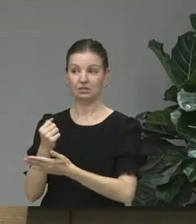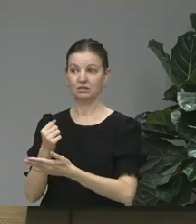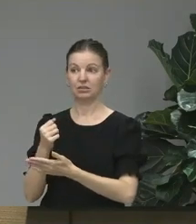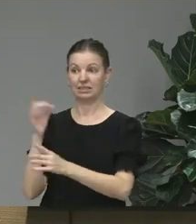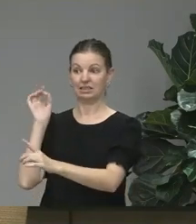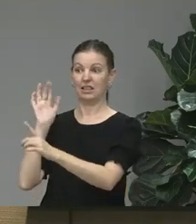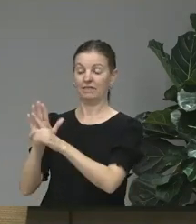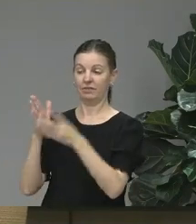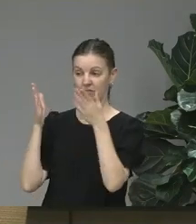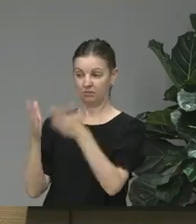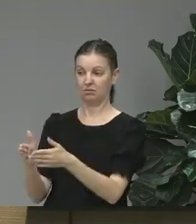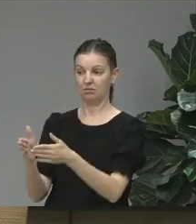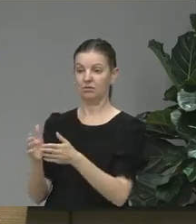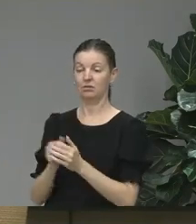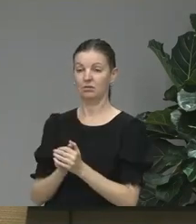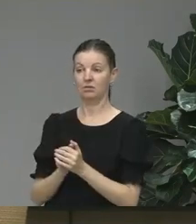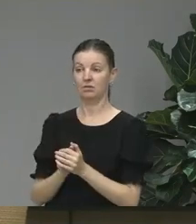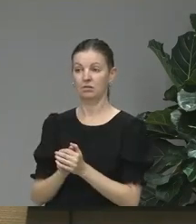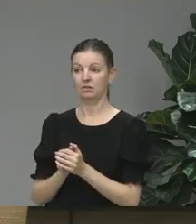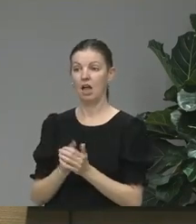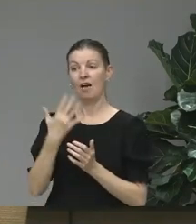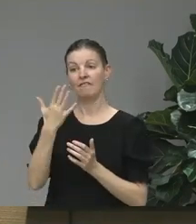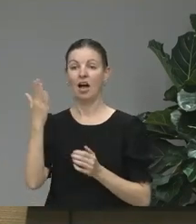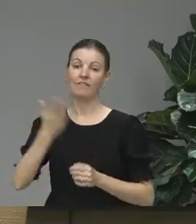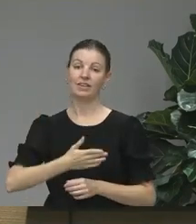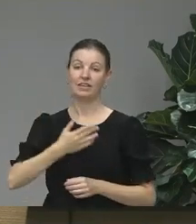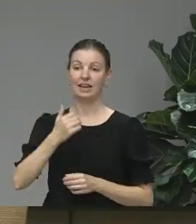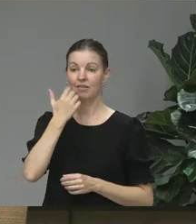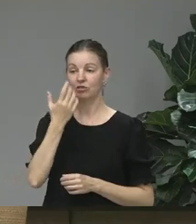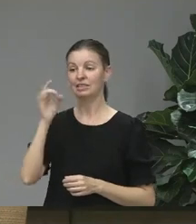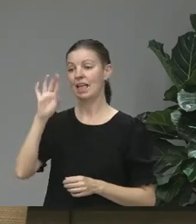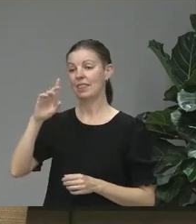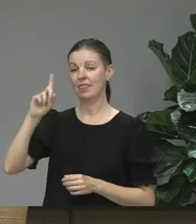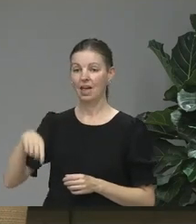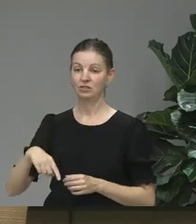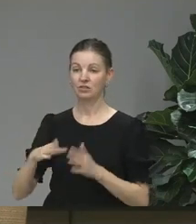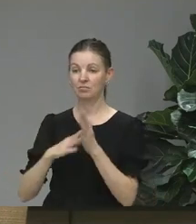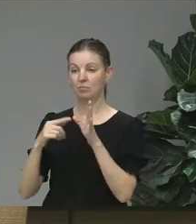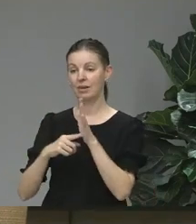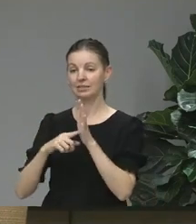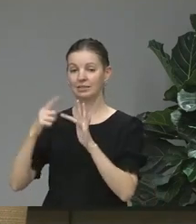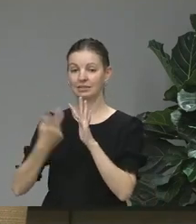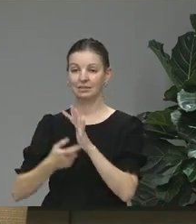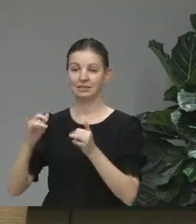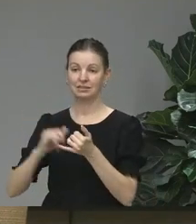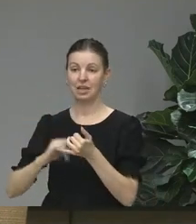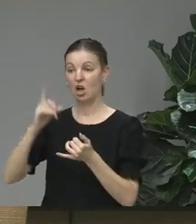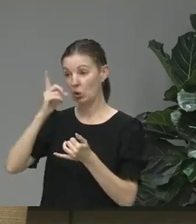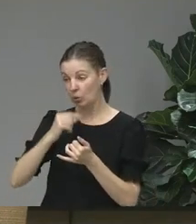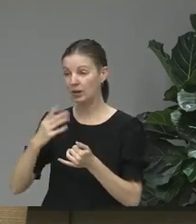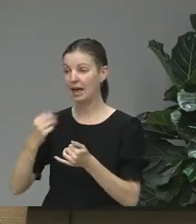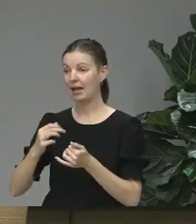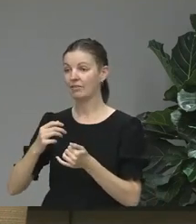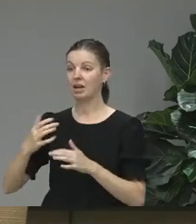now know, as I say, 5 in every 10,000 matters that, that could be the subject of a complaint.